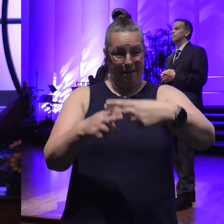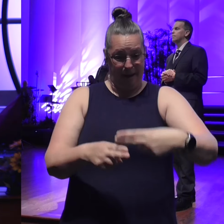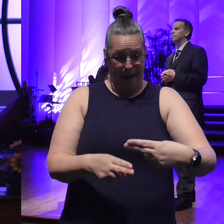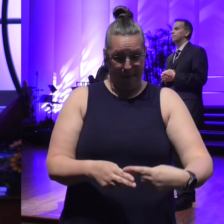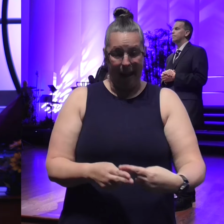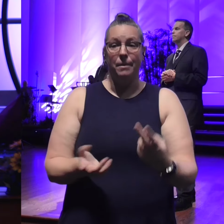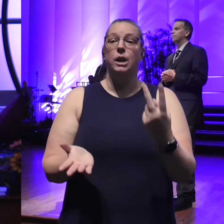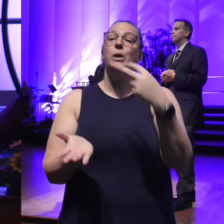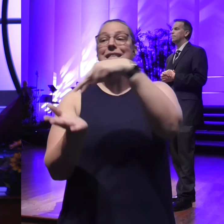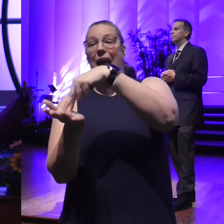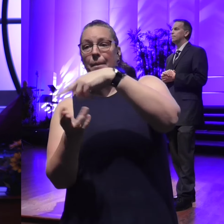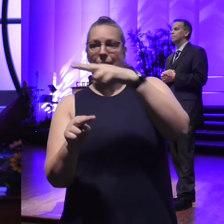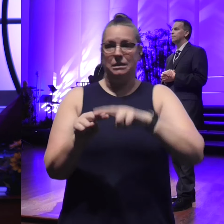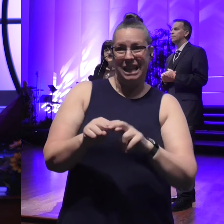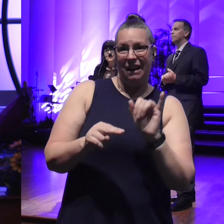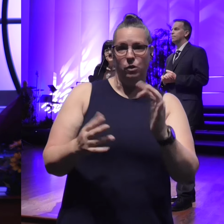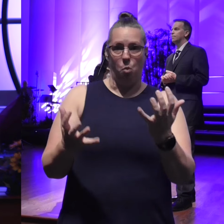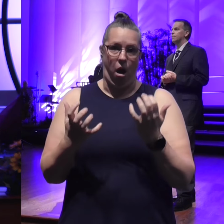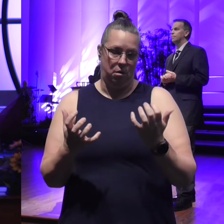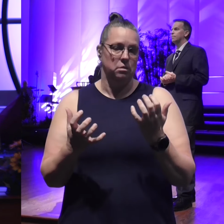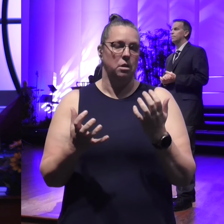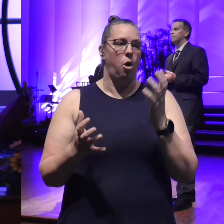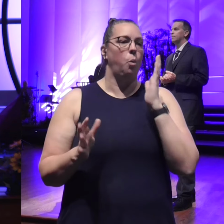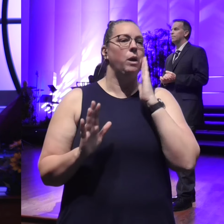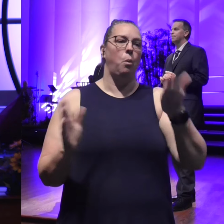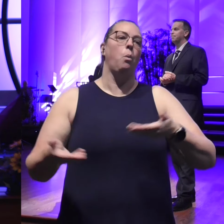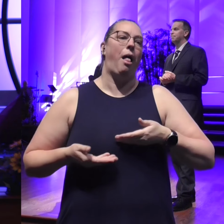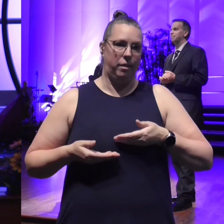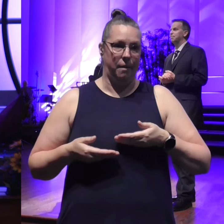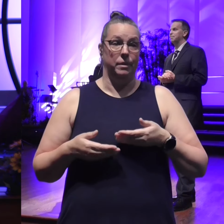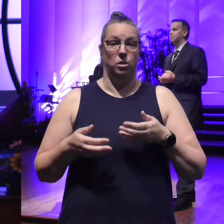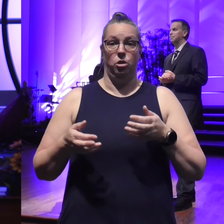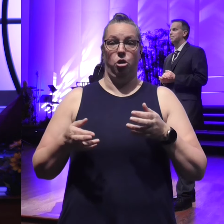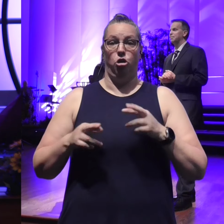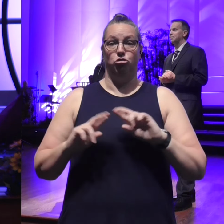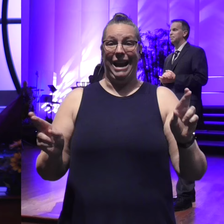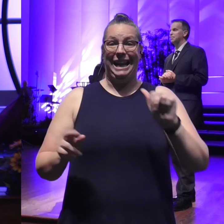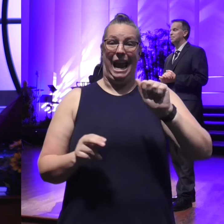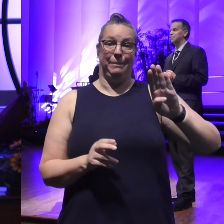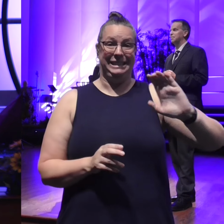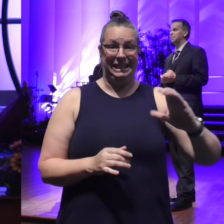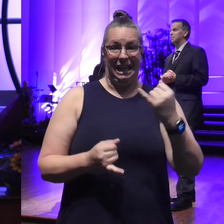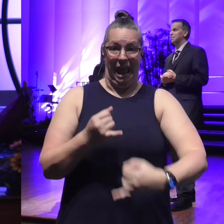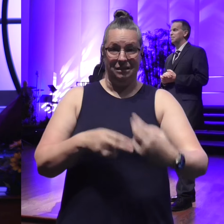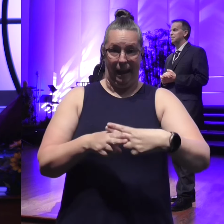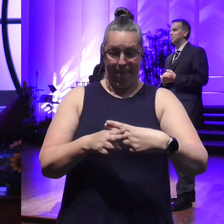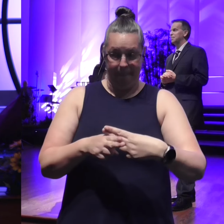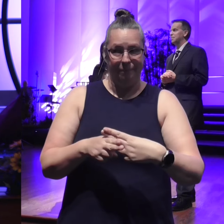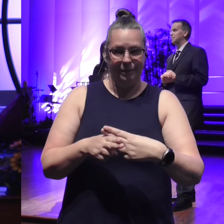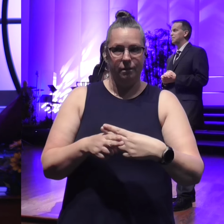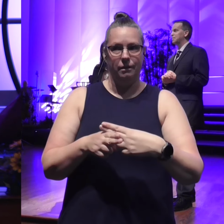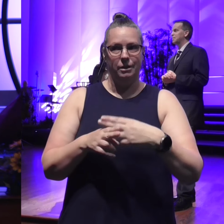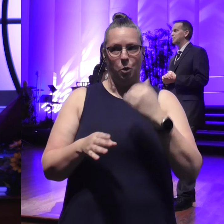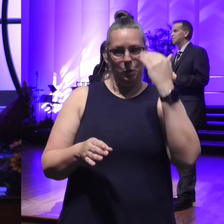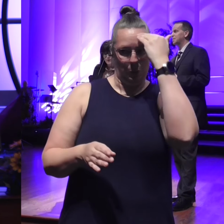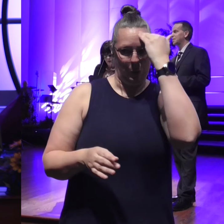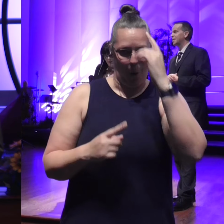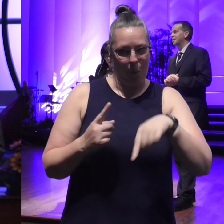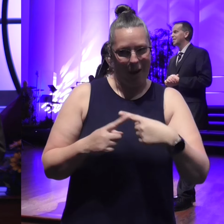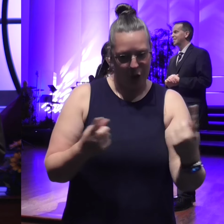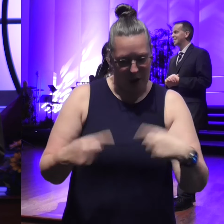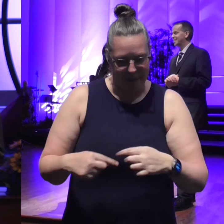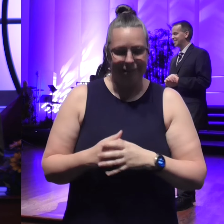down if you choose, and we will get a chance to welcome you. So we're going to go alphabetically, so by last name, so that gives you a sense of when you're